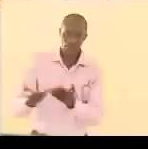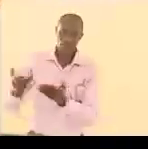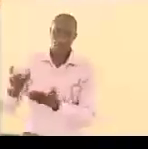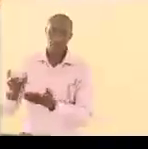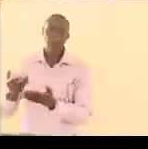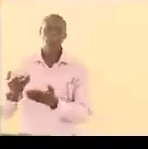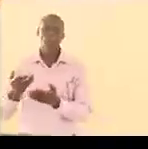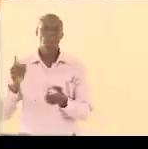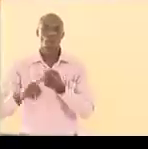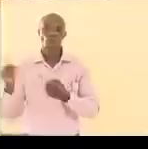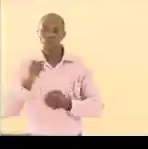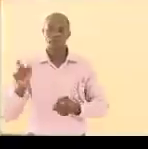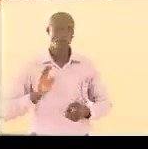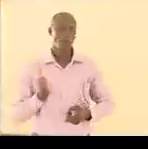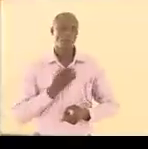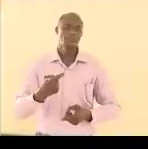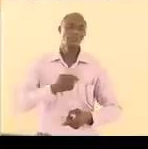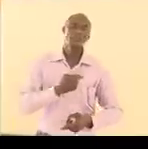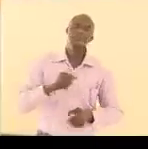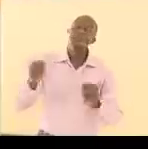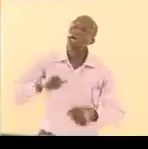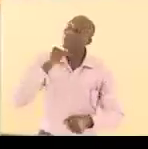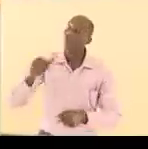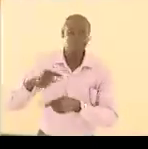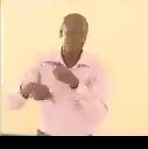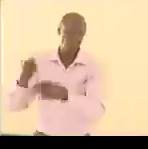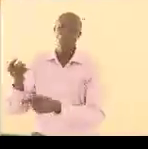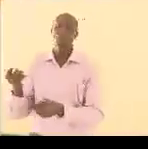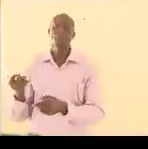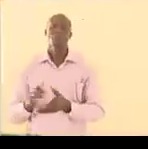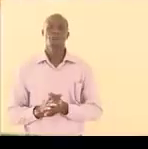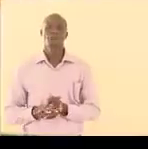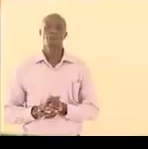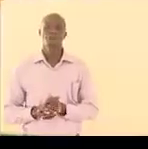Faith takes us where our senses cannot go.